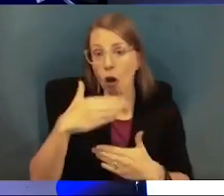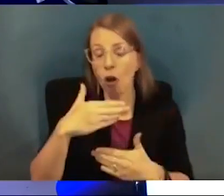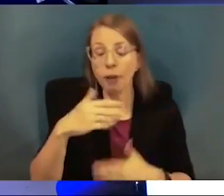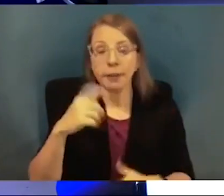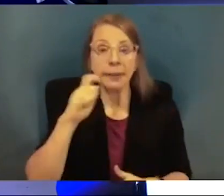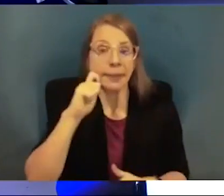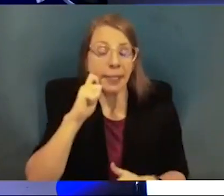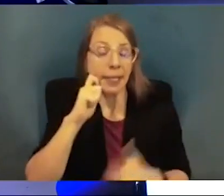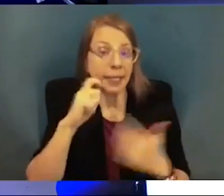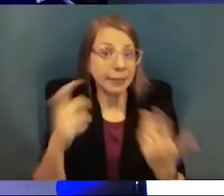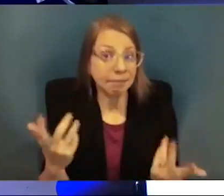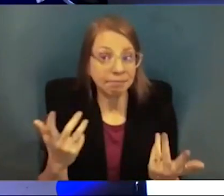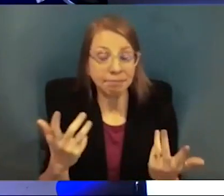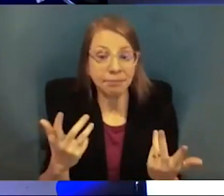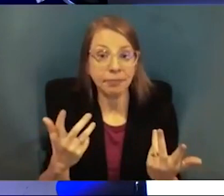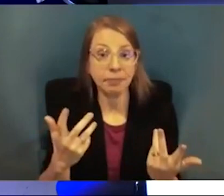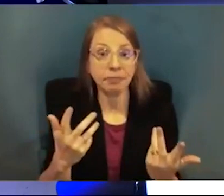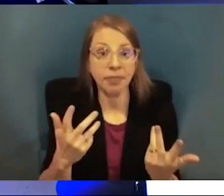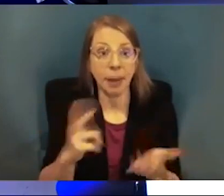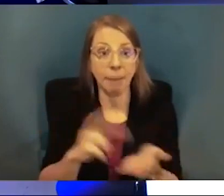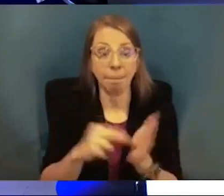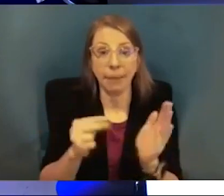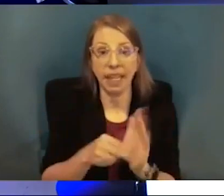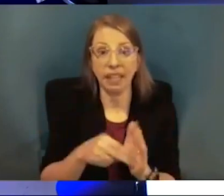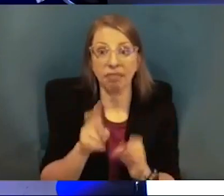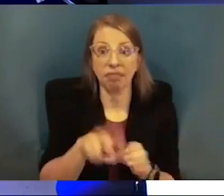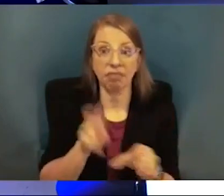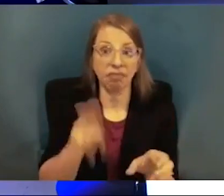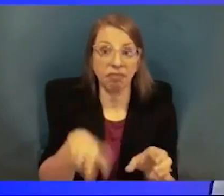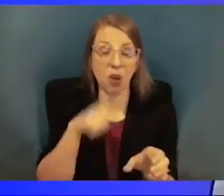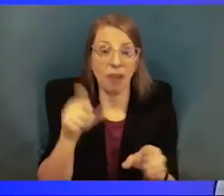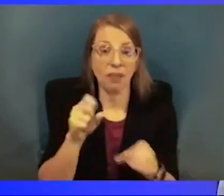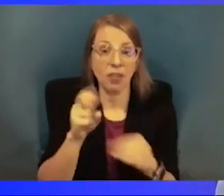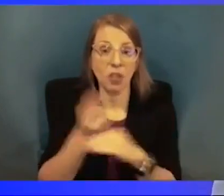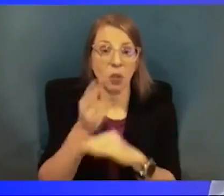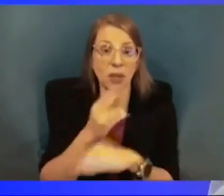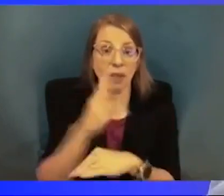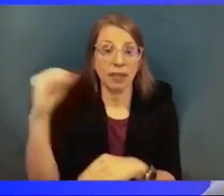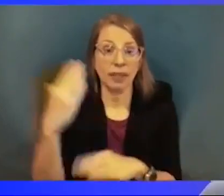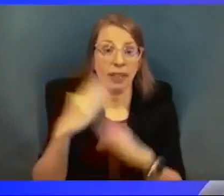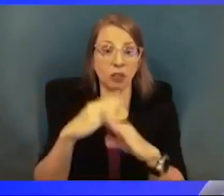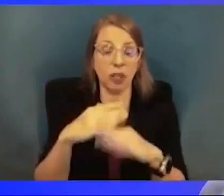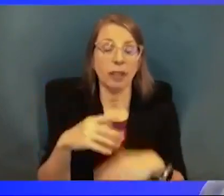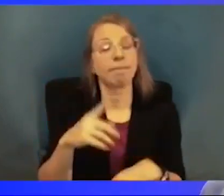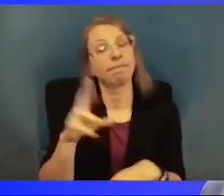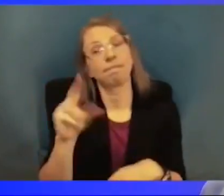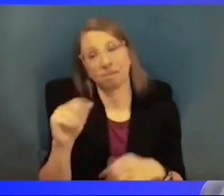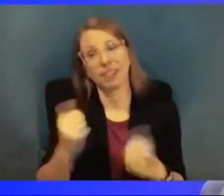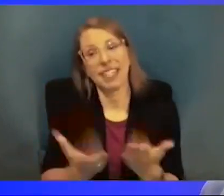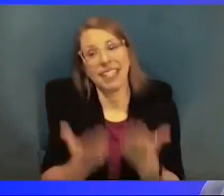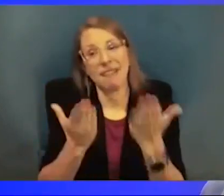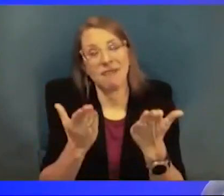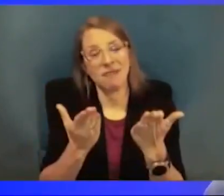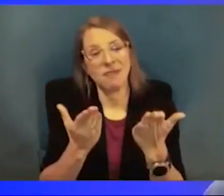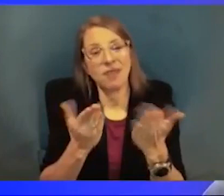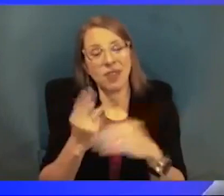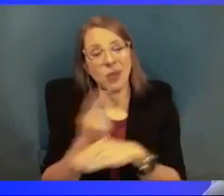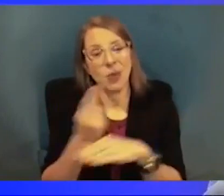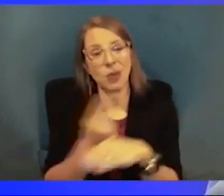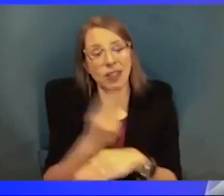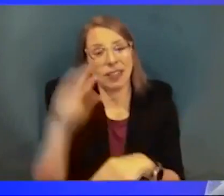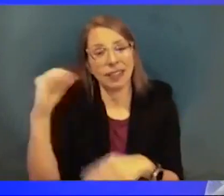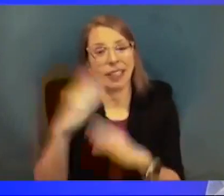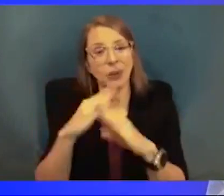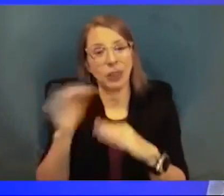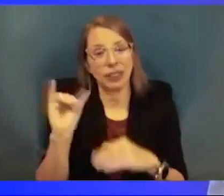are they exempt from having to wear sunscreen? Let's lay that to rest. Yep, so we definitely recommend sunscreen still. Although people with